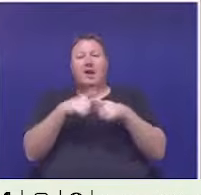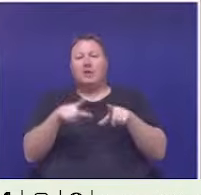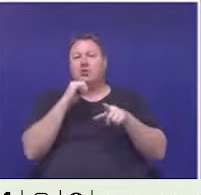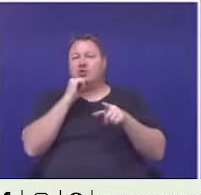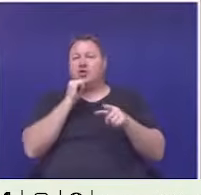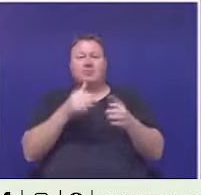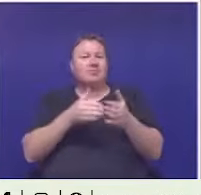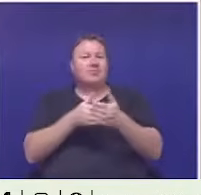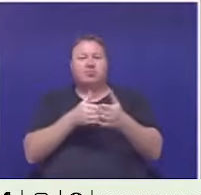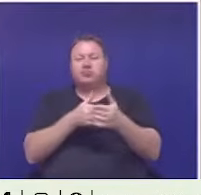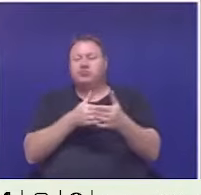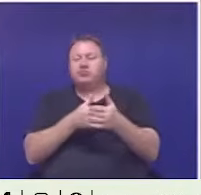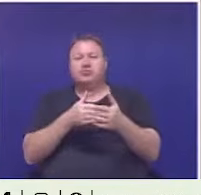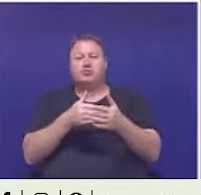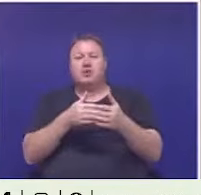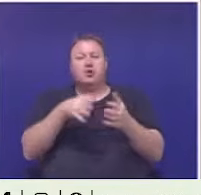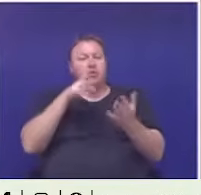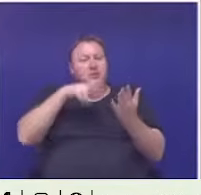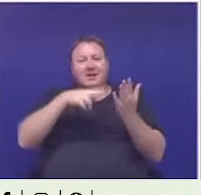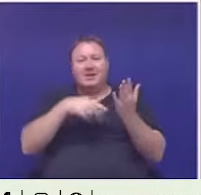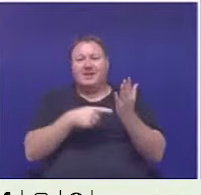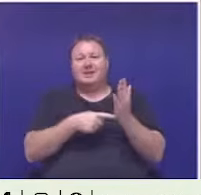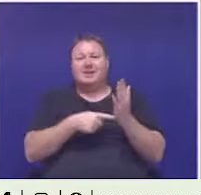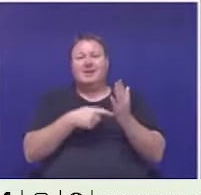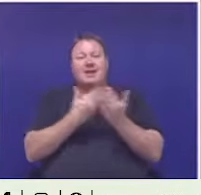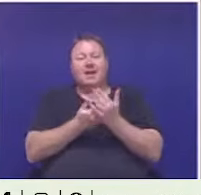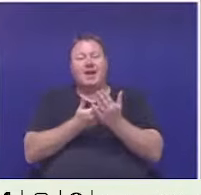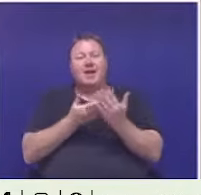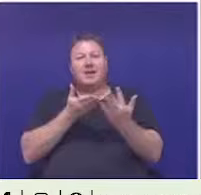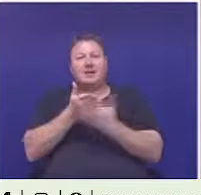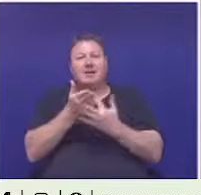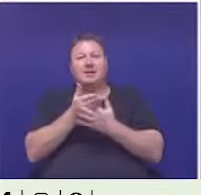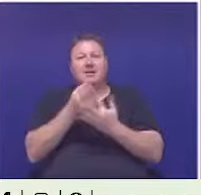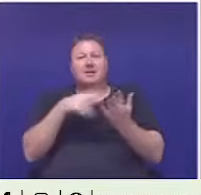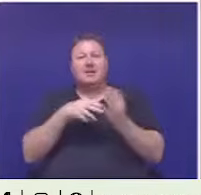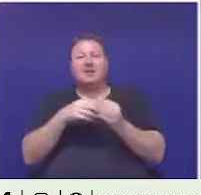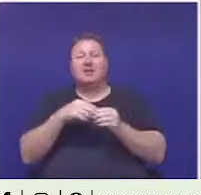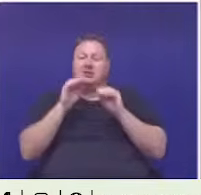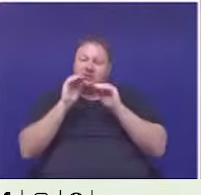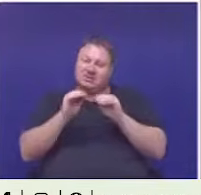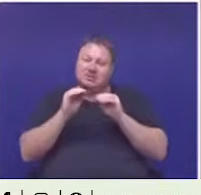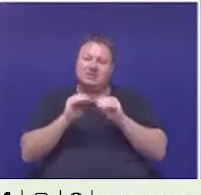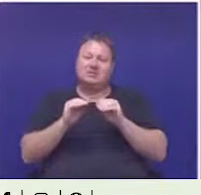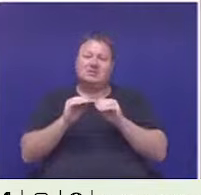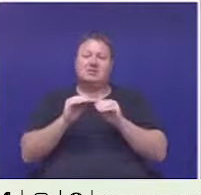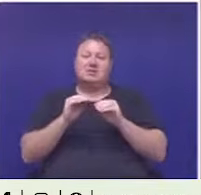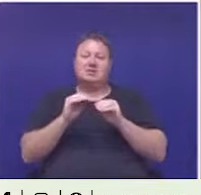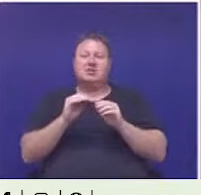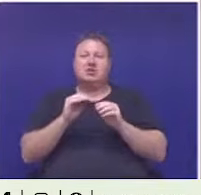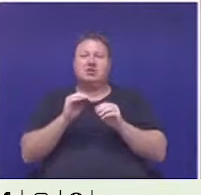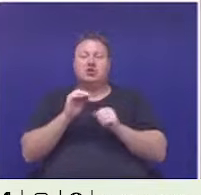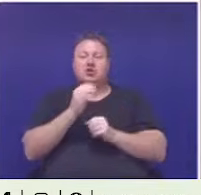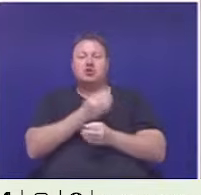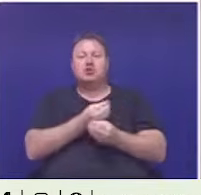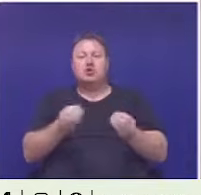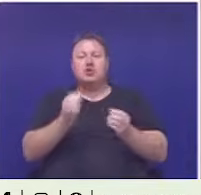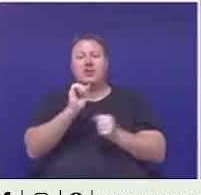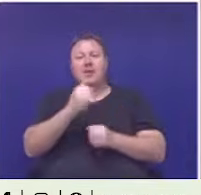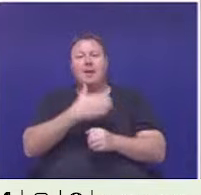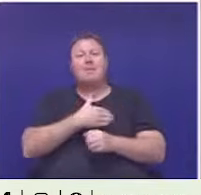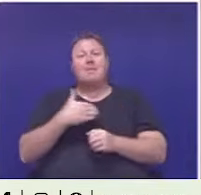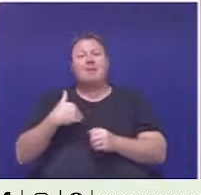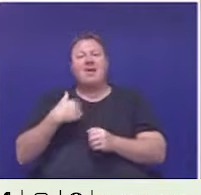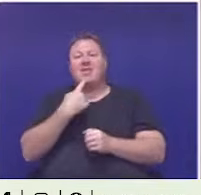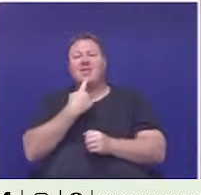In fact, they're a gateway to literacy. So when you teach children in their mother tongue in their earlier years, they are able to pick